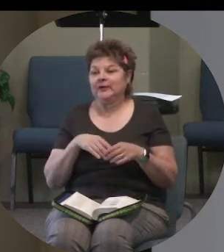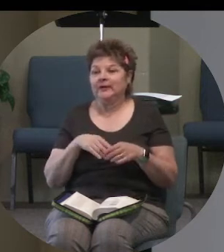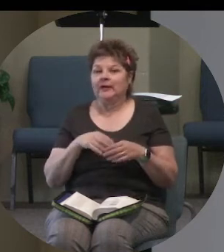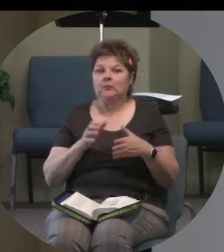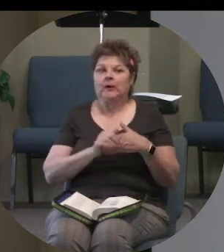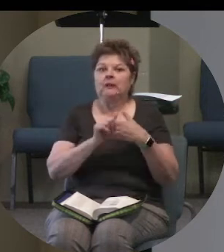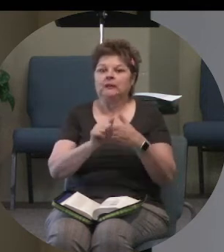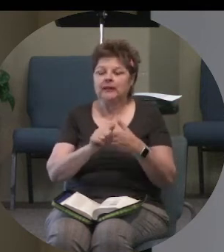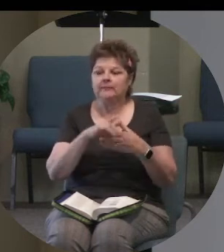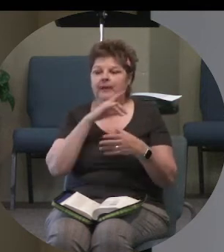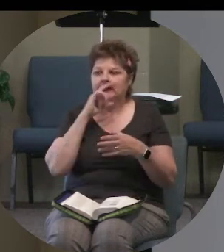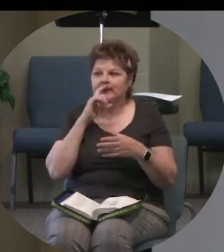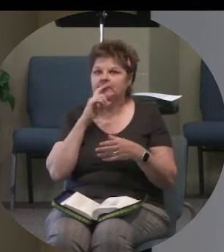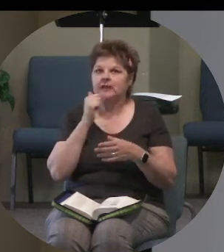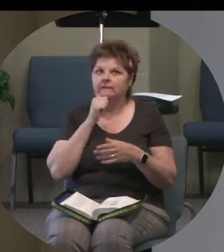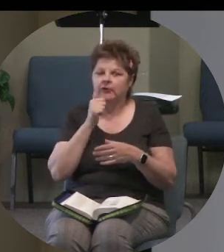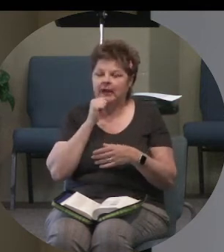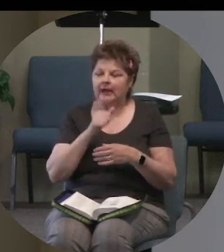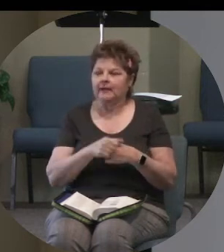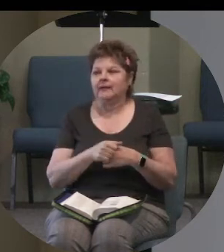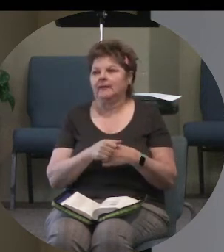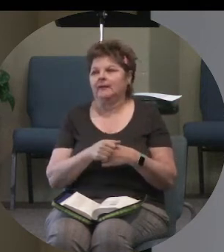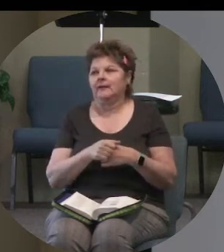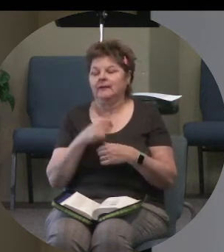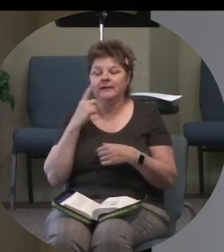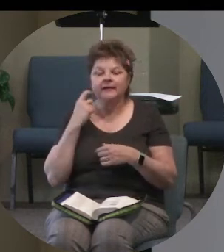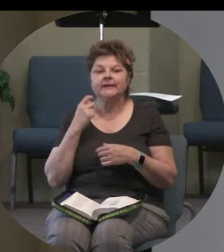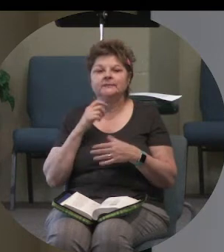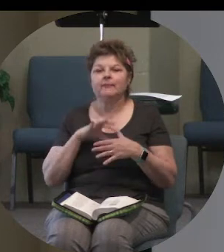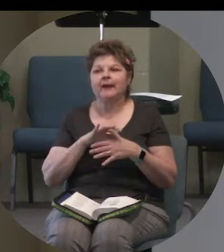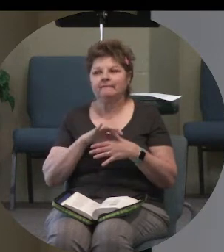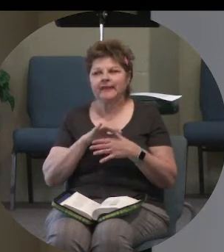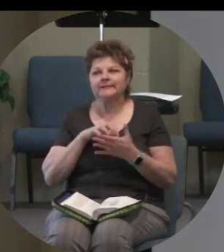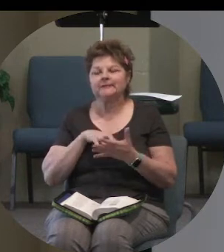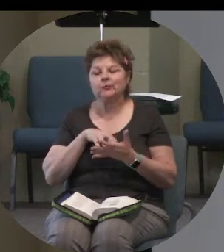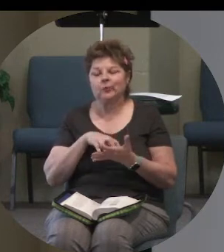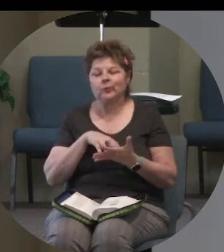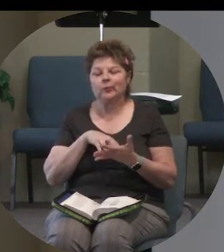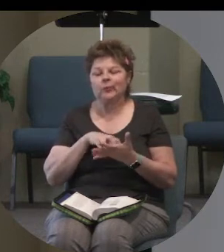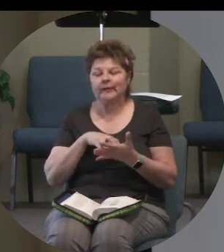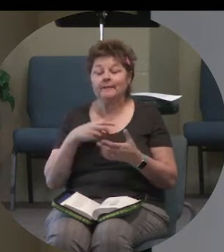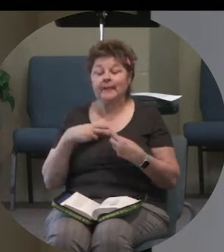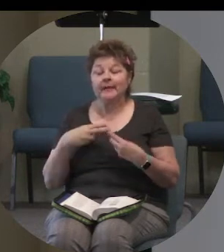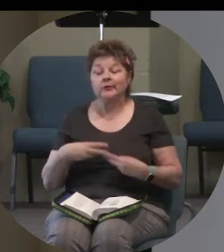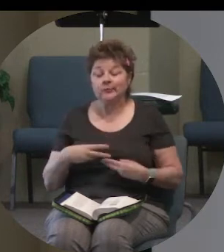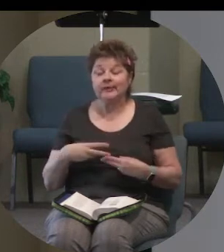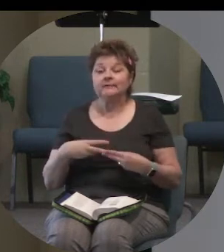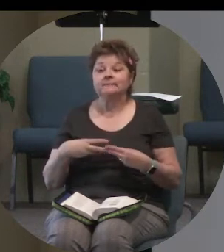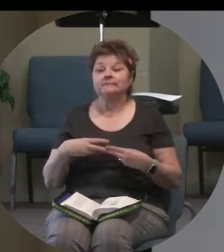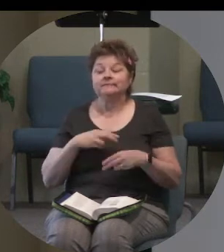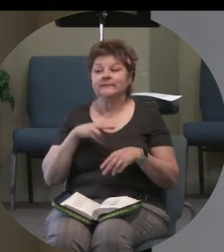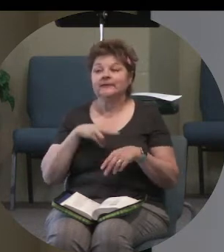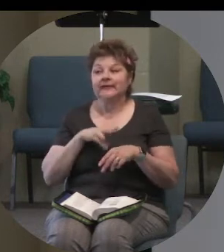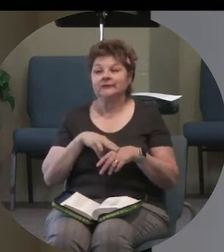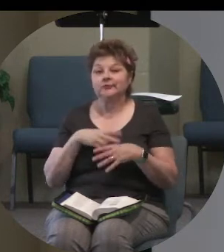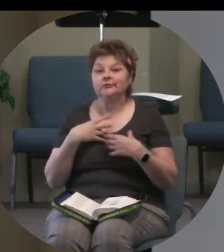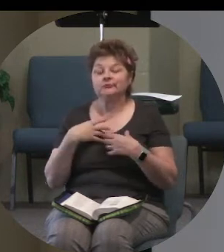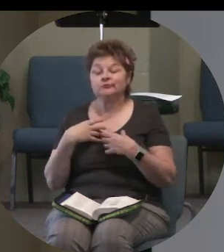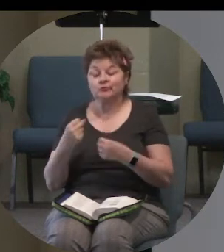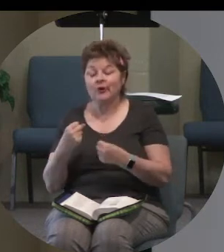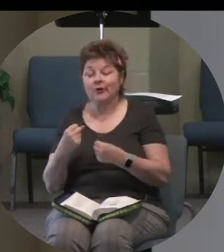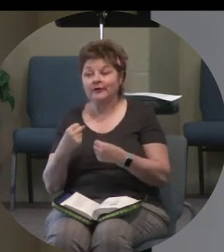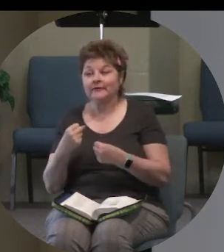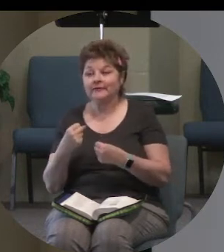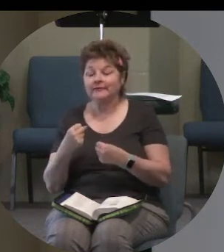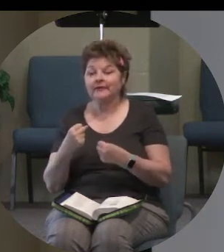my kids every single day because my flesh is weak. My human nature is fairly strong in the idea of